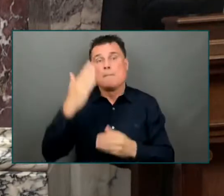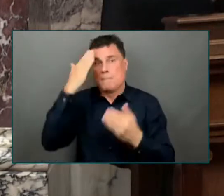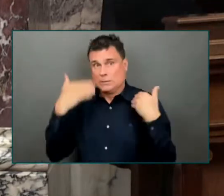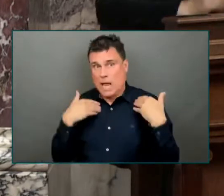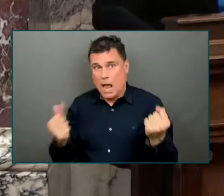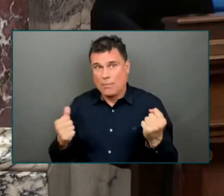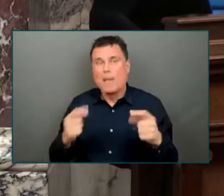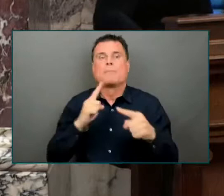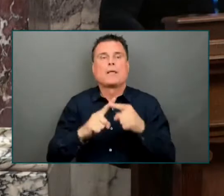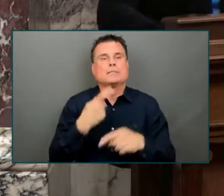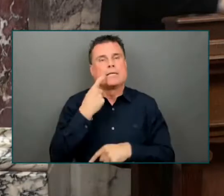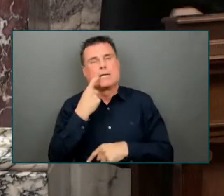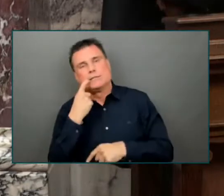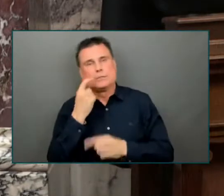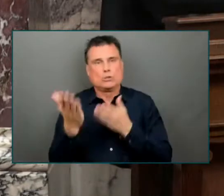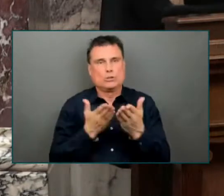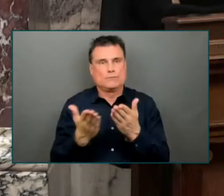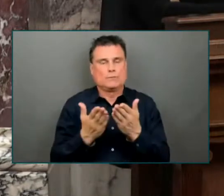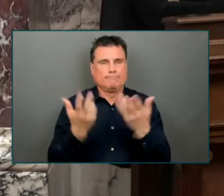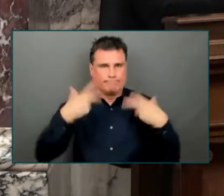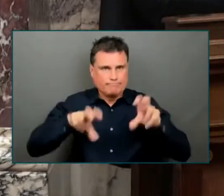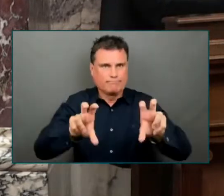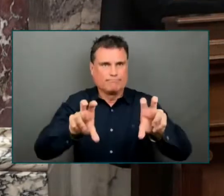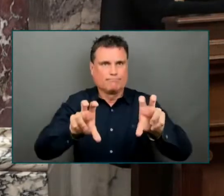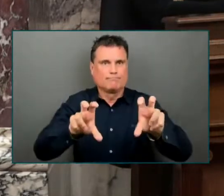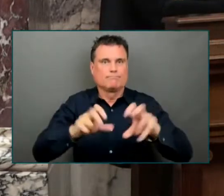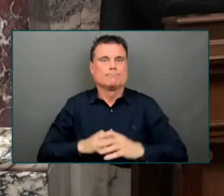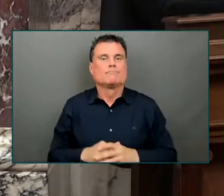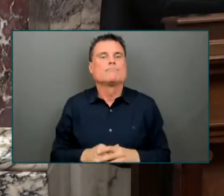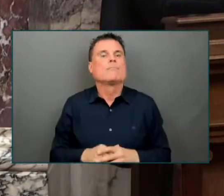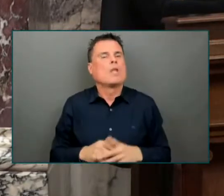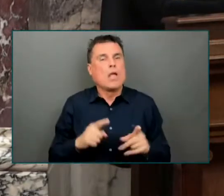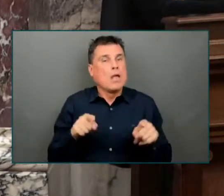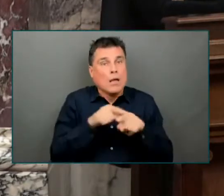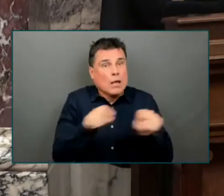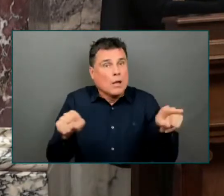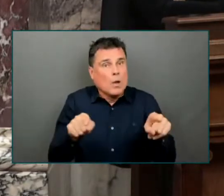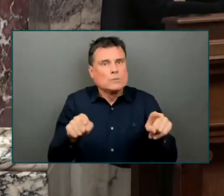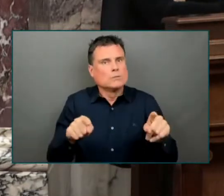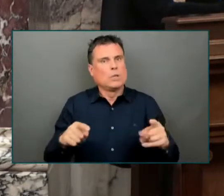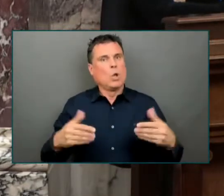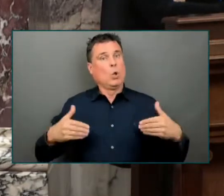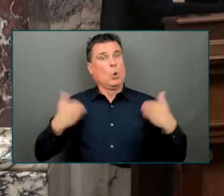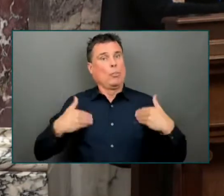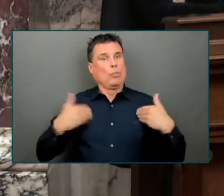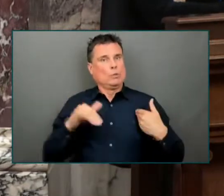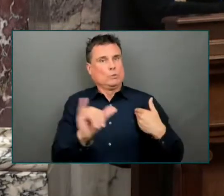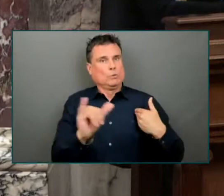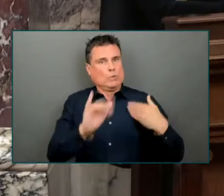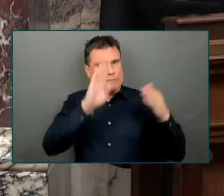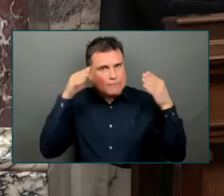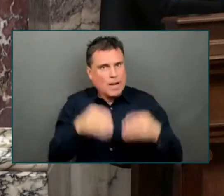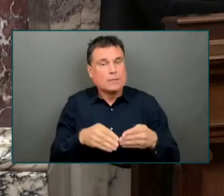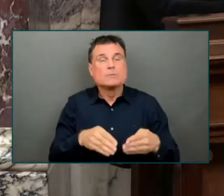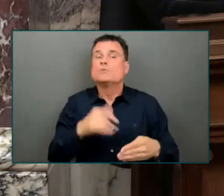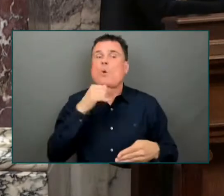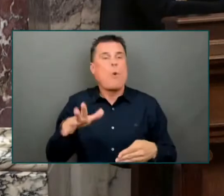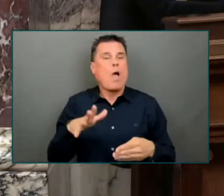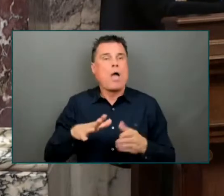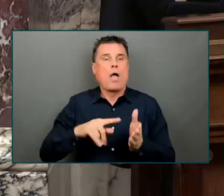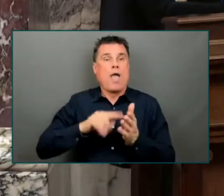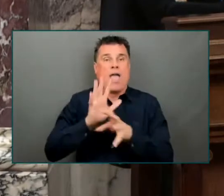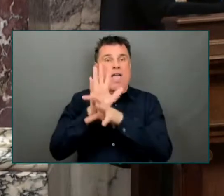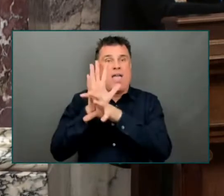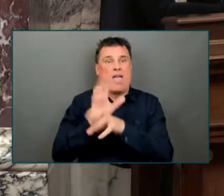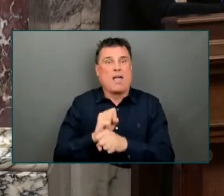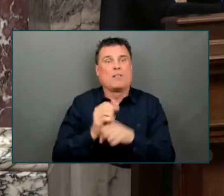in our youth so that small problems don't grow larger, with more mental health supports in schools and by continuing to expand Foundry Centres, doubling